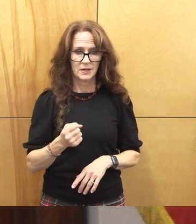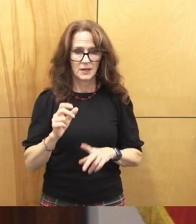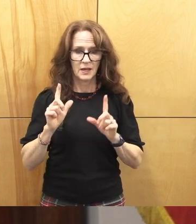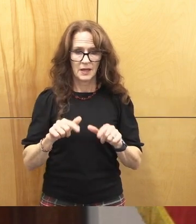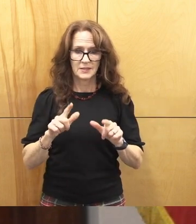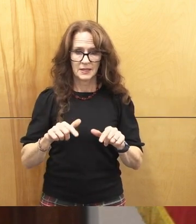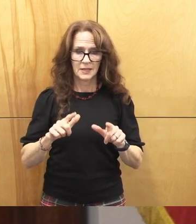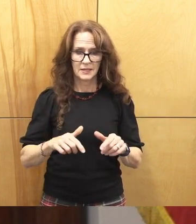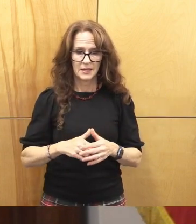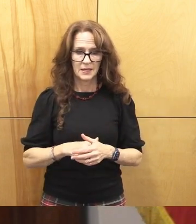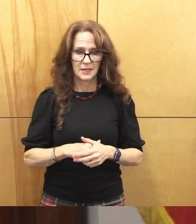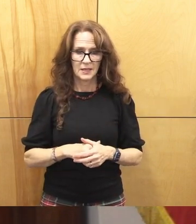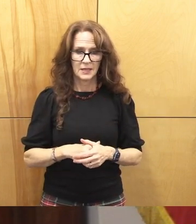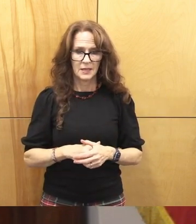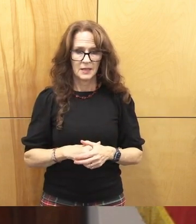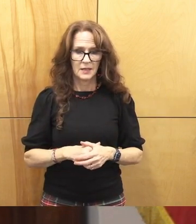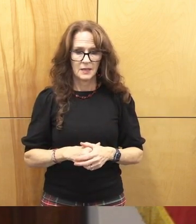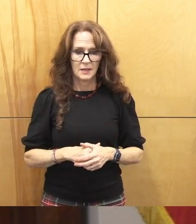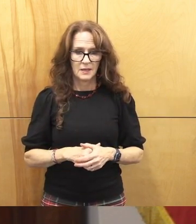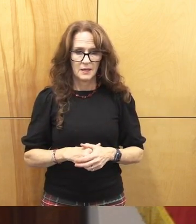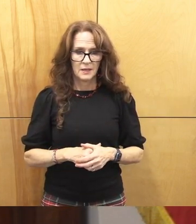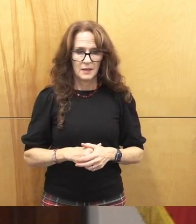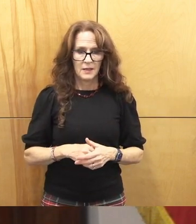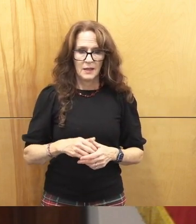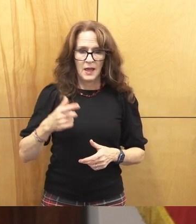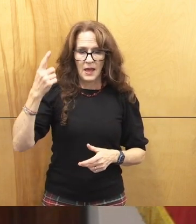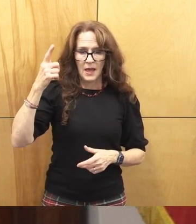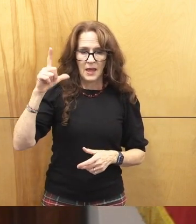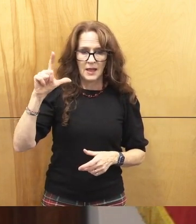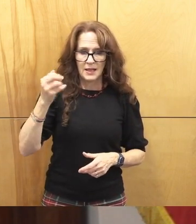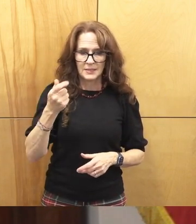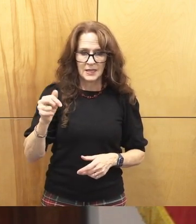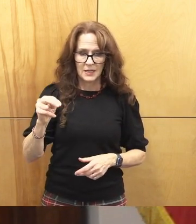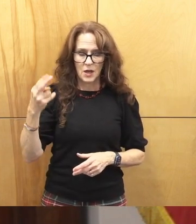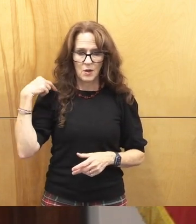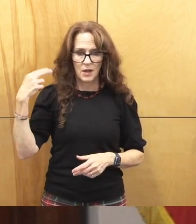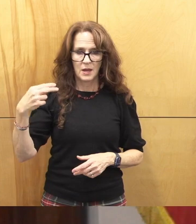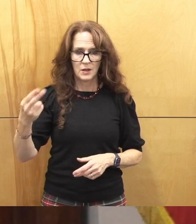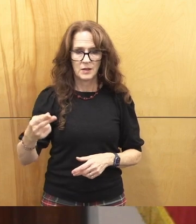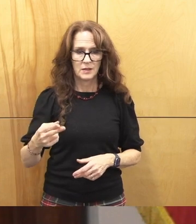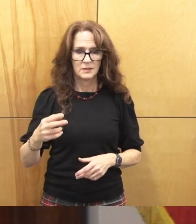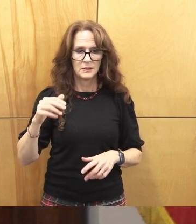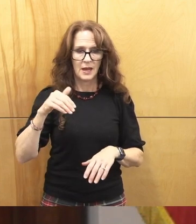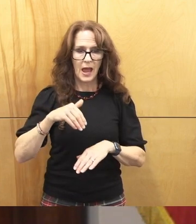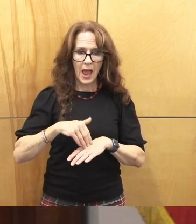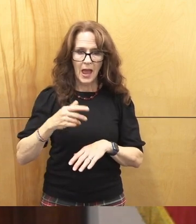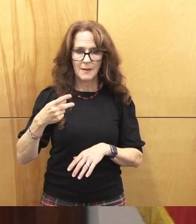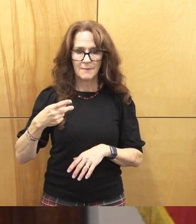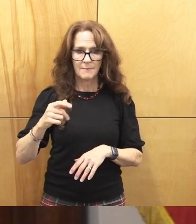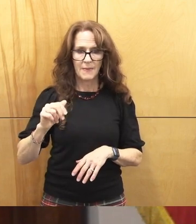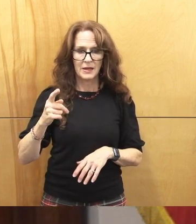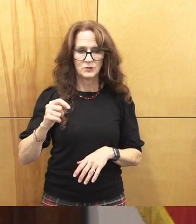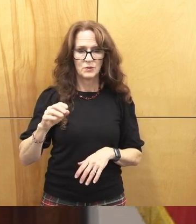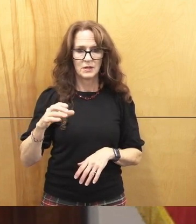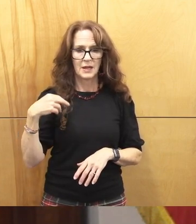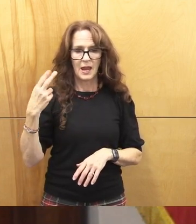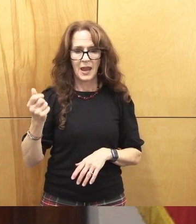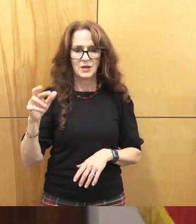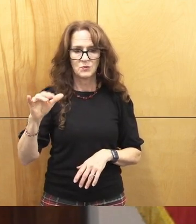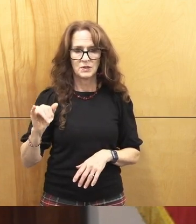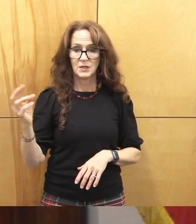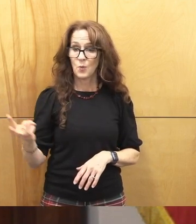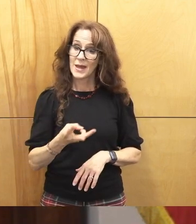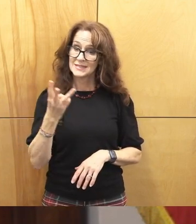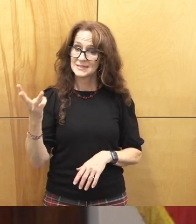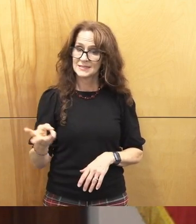attended the Latino Heritage event at Patrick Henry in the morning on Wednesday,